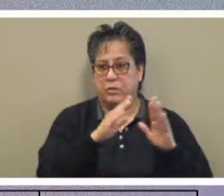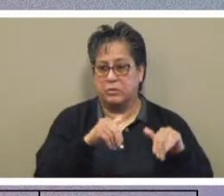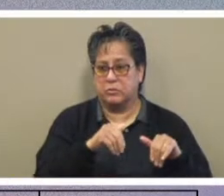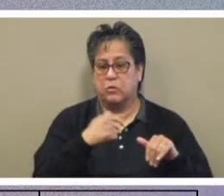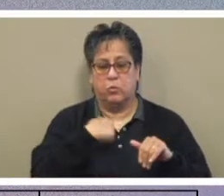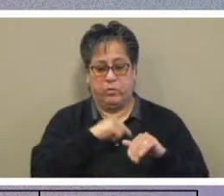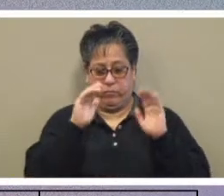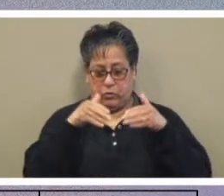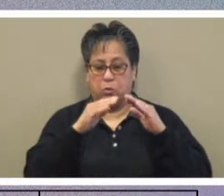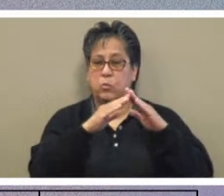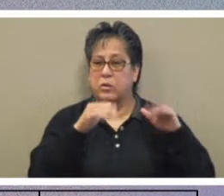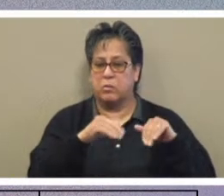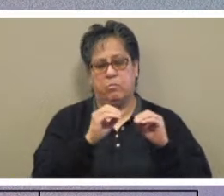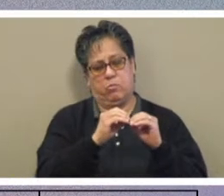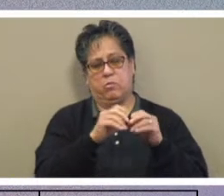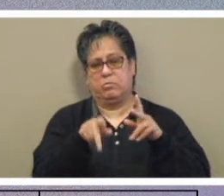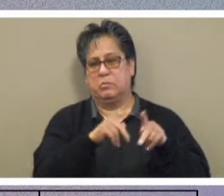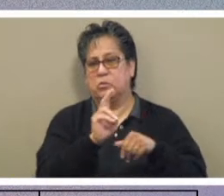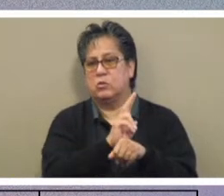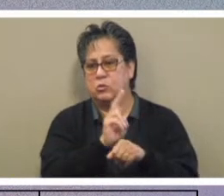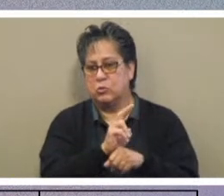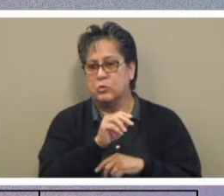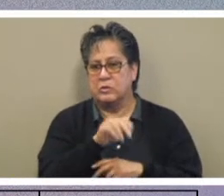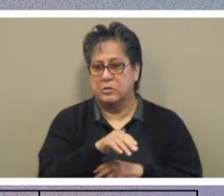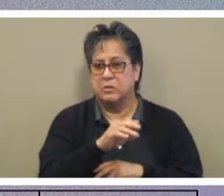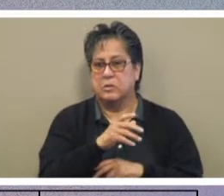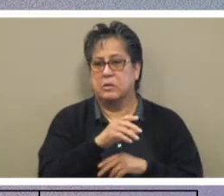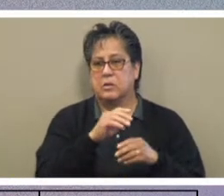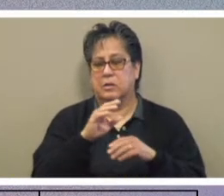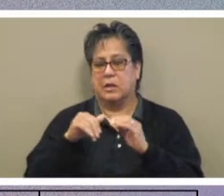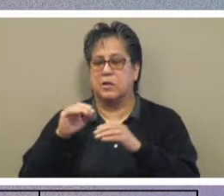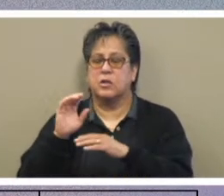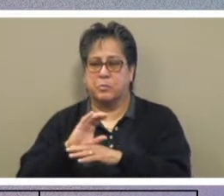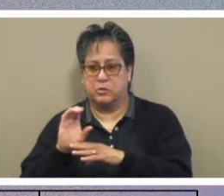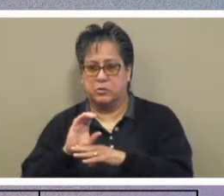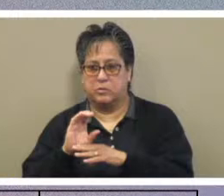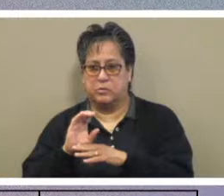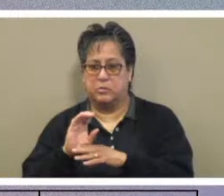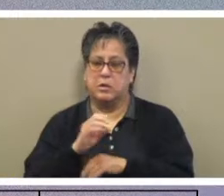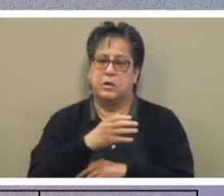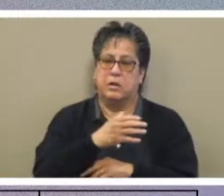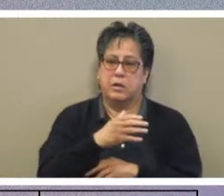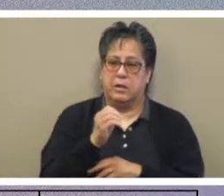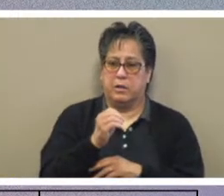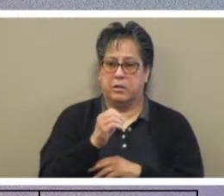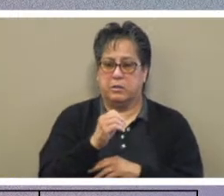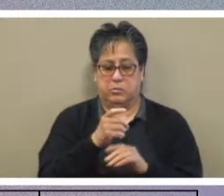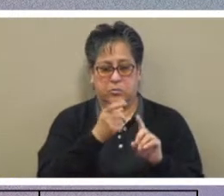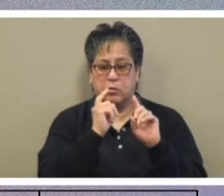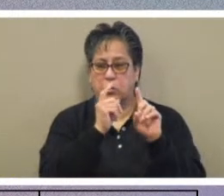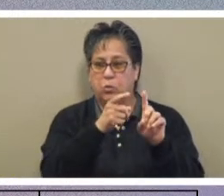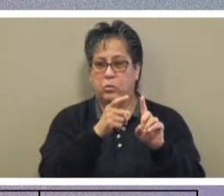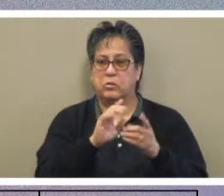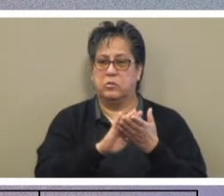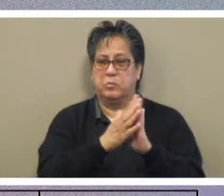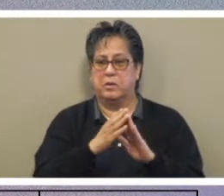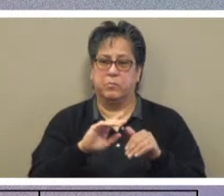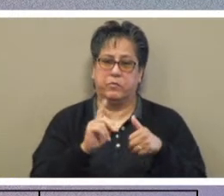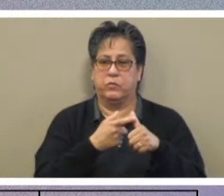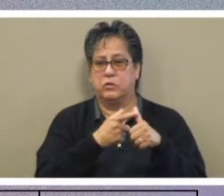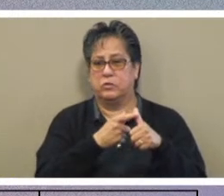residential because there's more users than at the utility or commercial level. And the goal is to become the